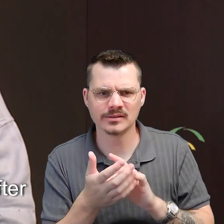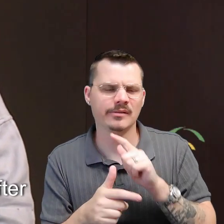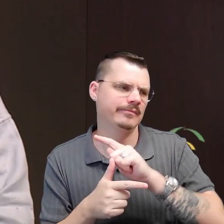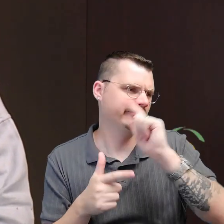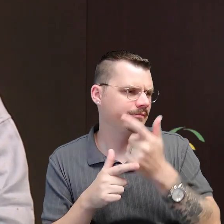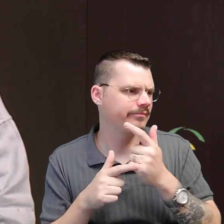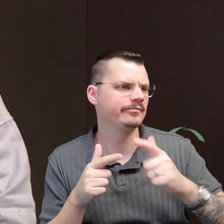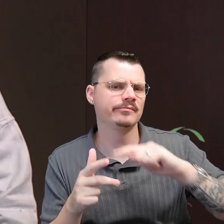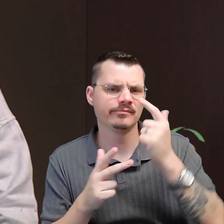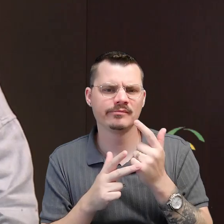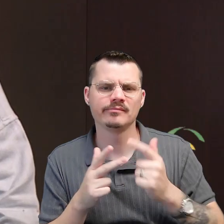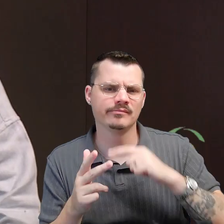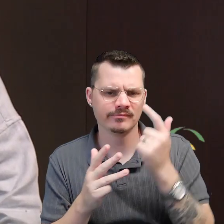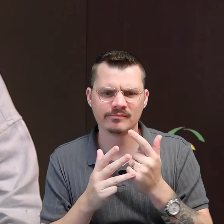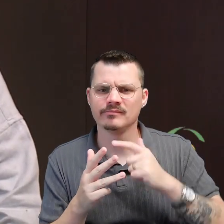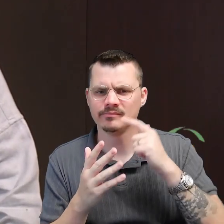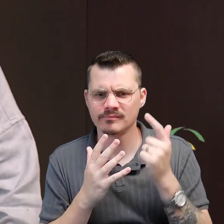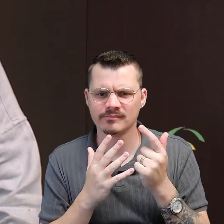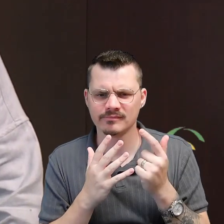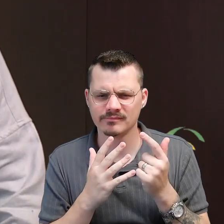drug after another,